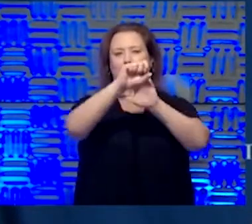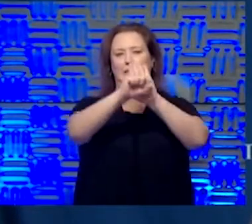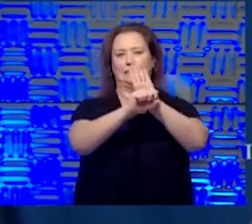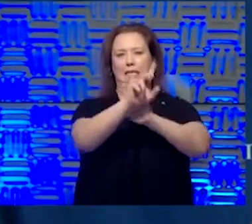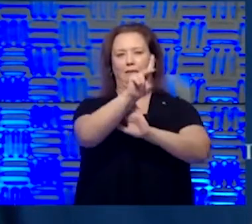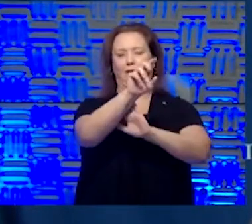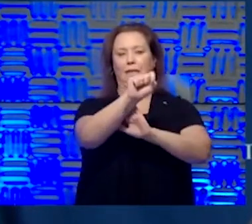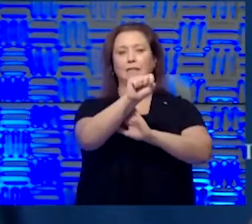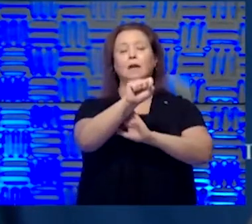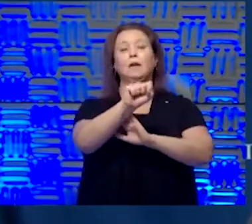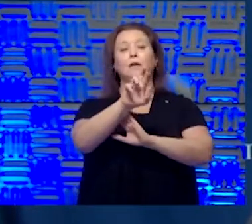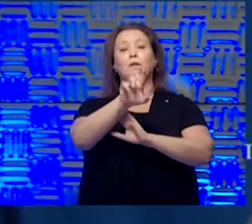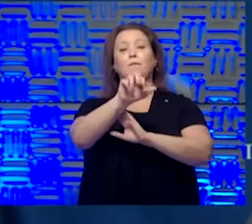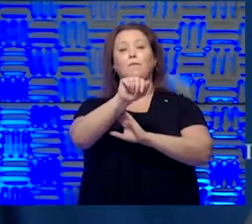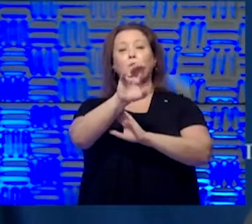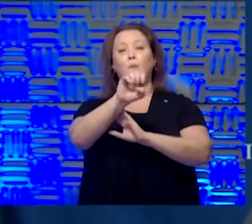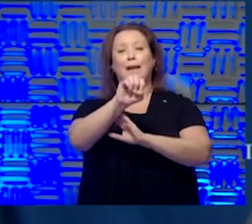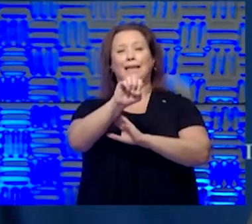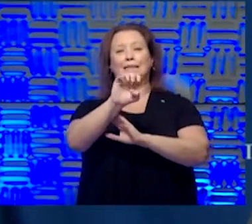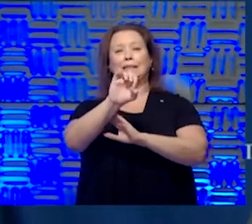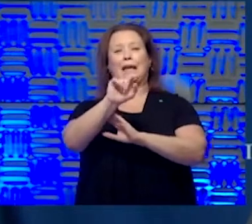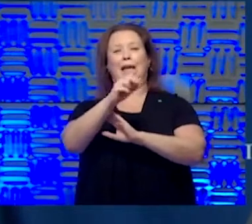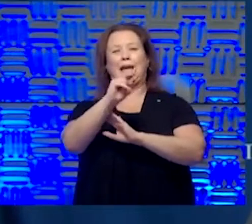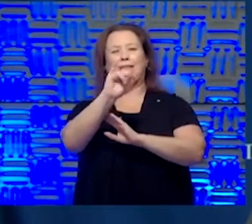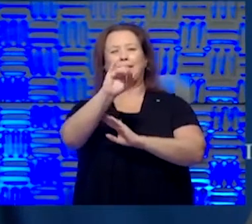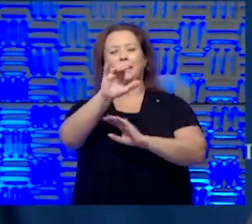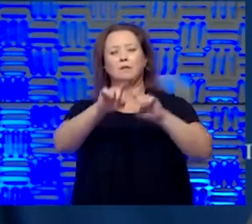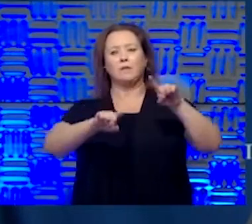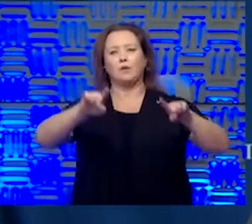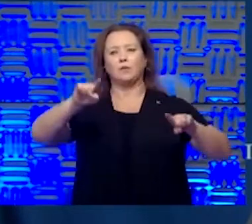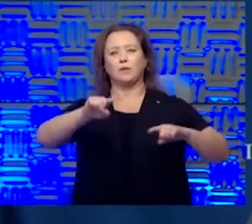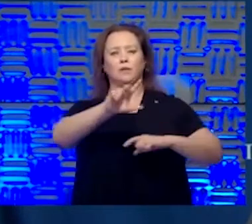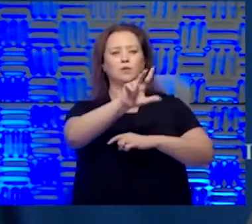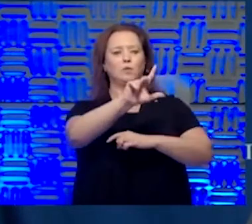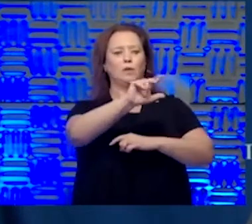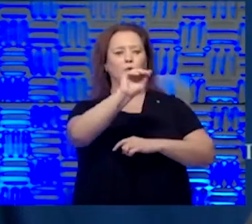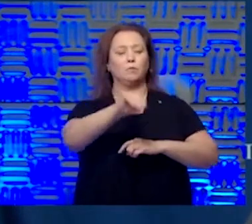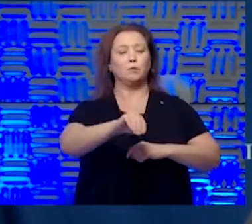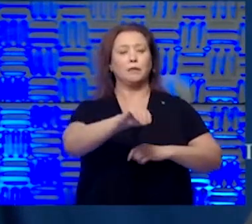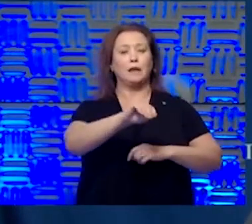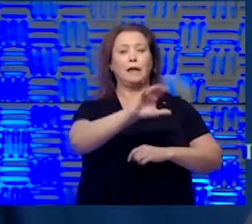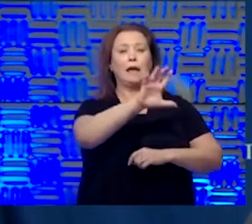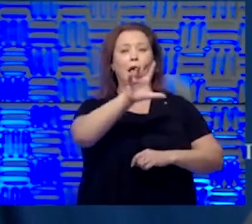ethnic diversity, it's about 23% African American,